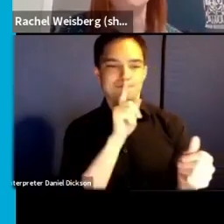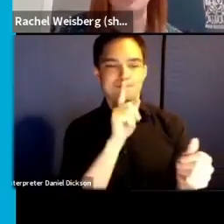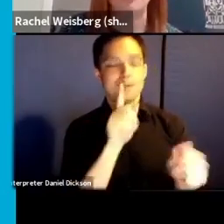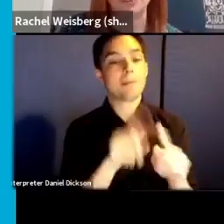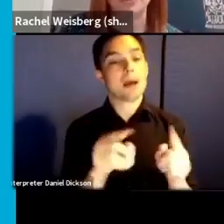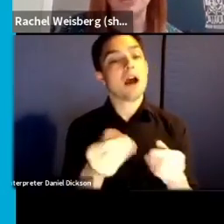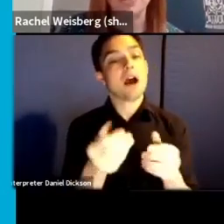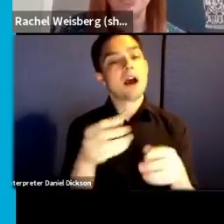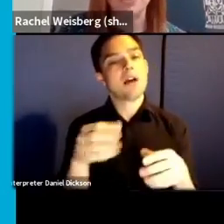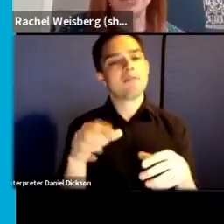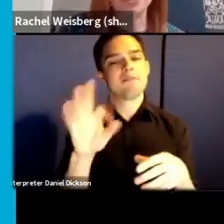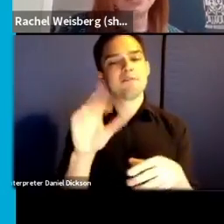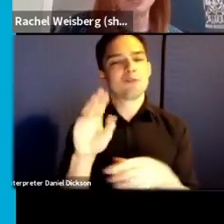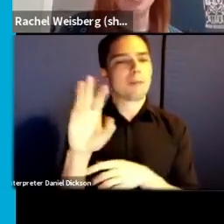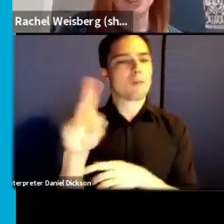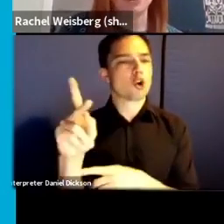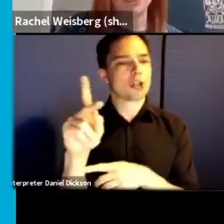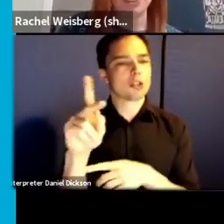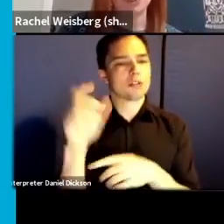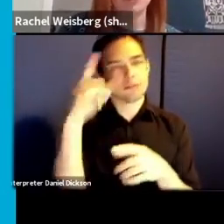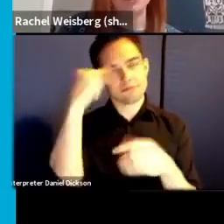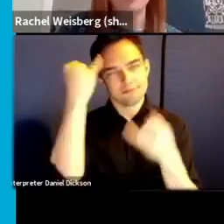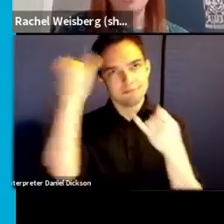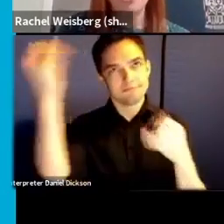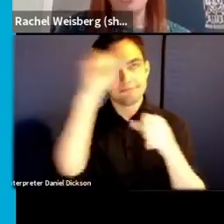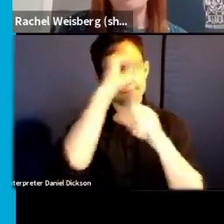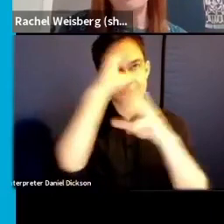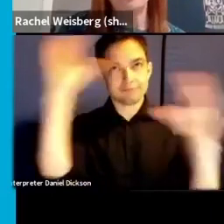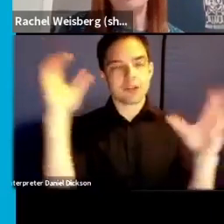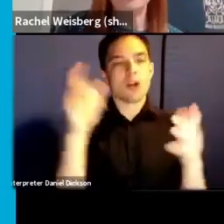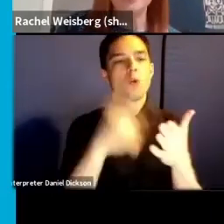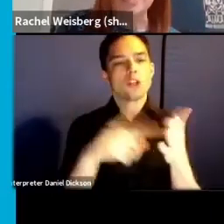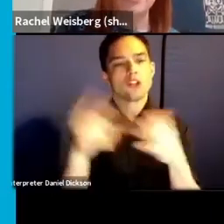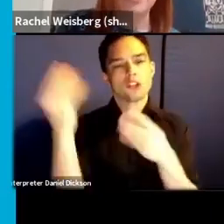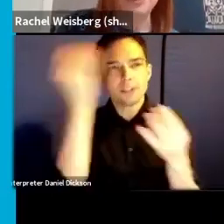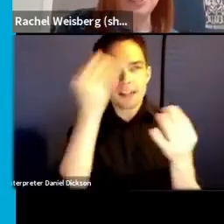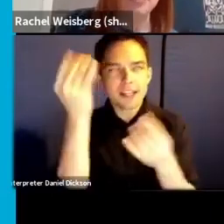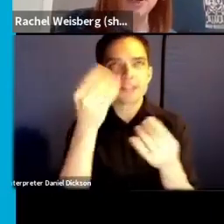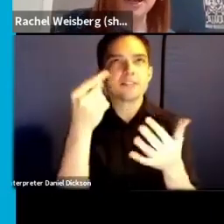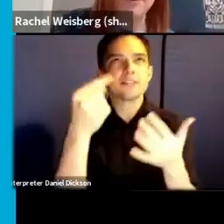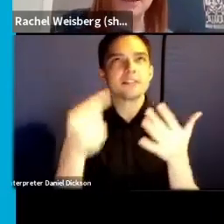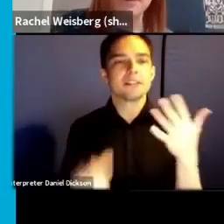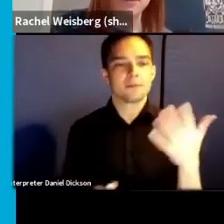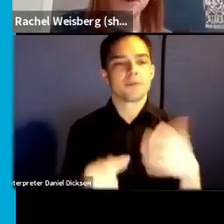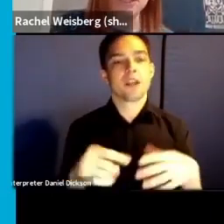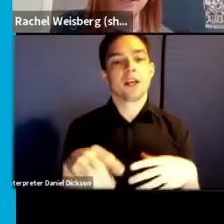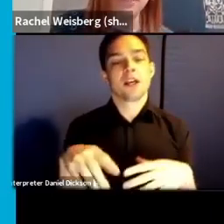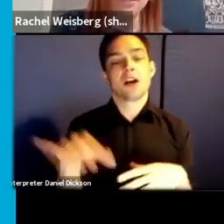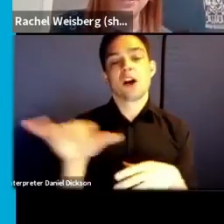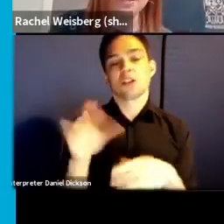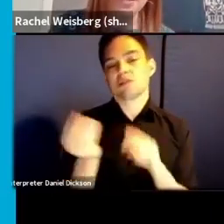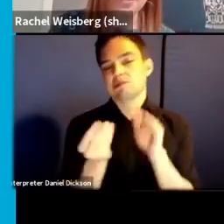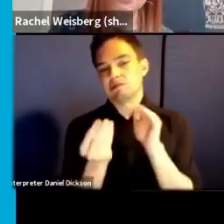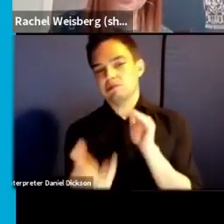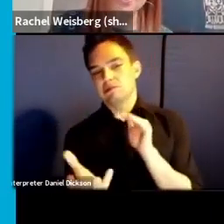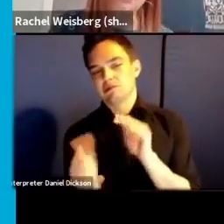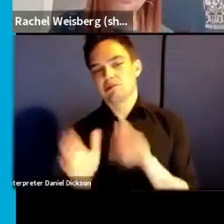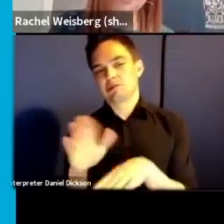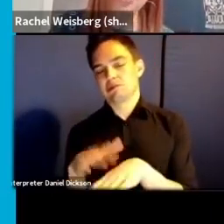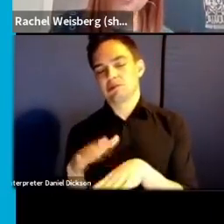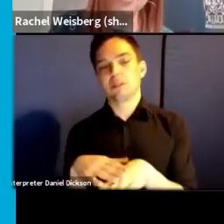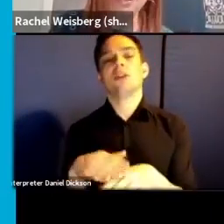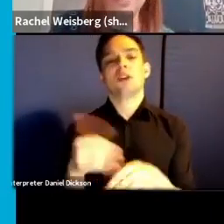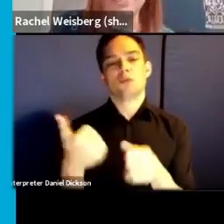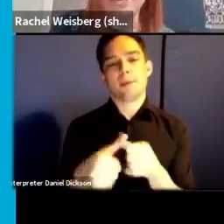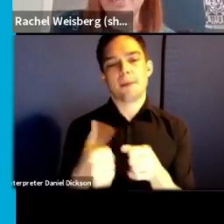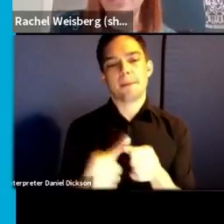least a framework to consider what you should think through. Another kind of disclaimer caveat before we jump in is that remember,